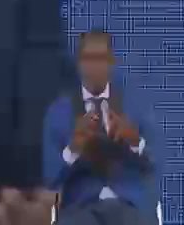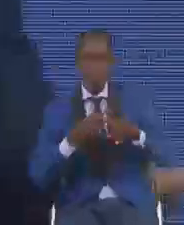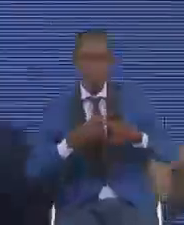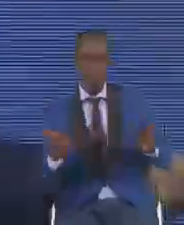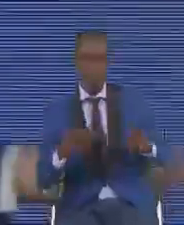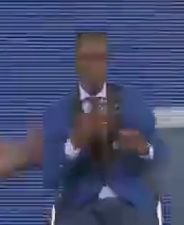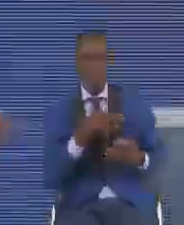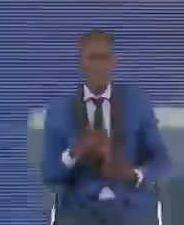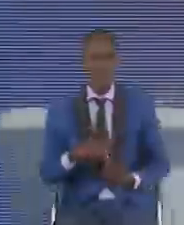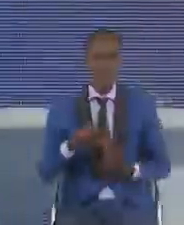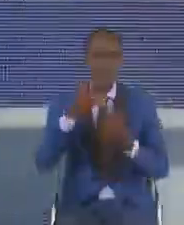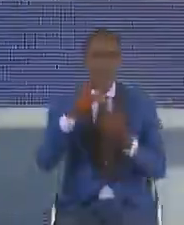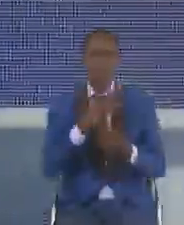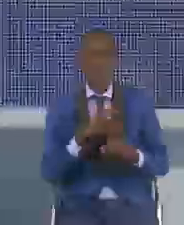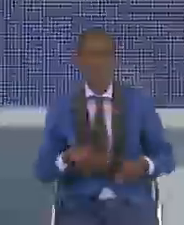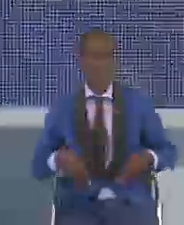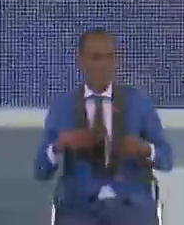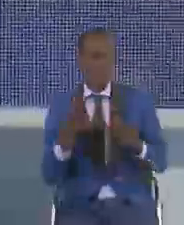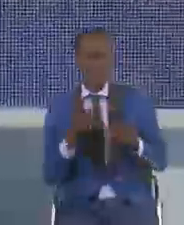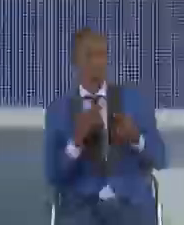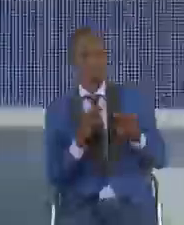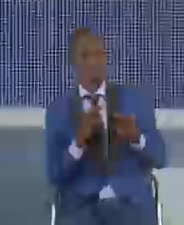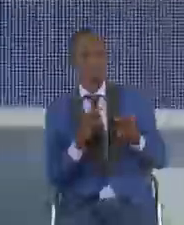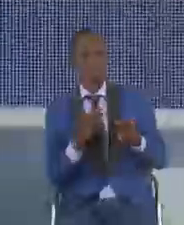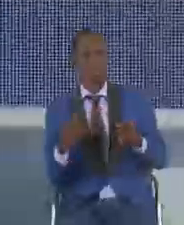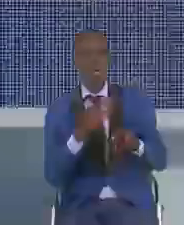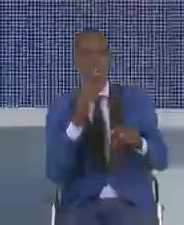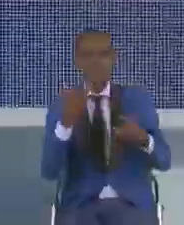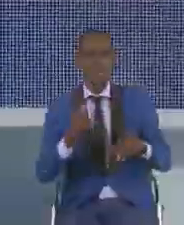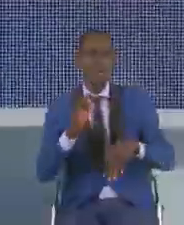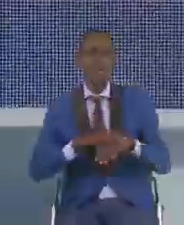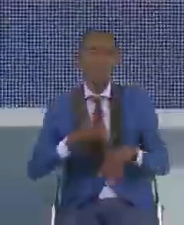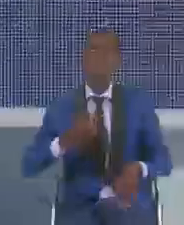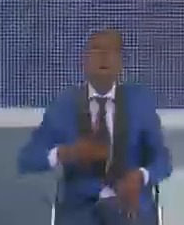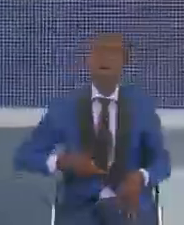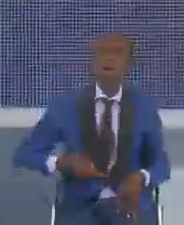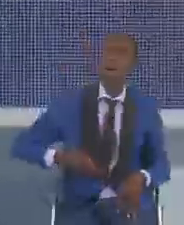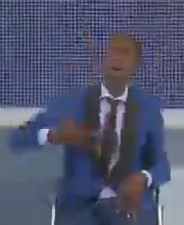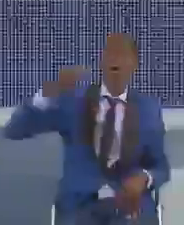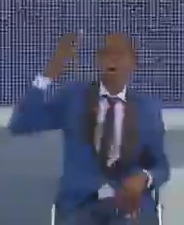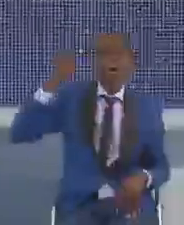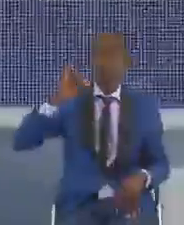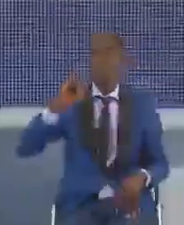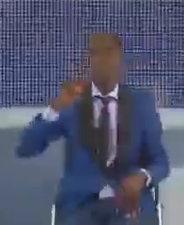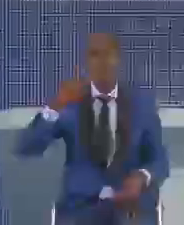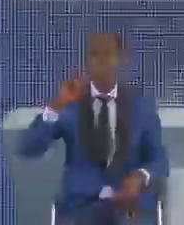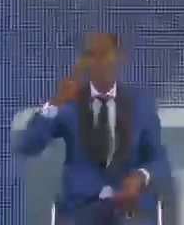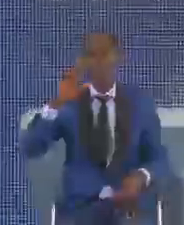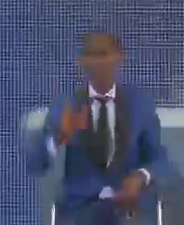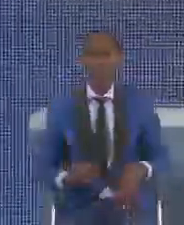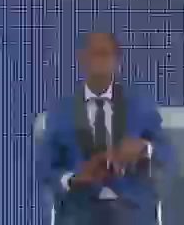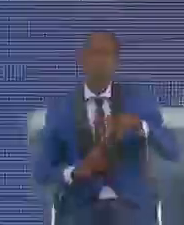And their lives, it was like they're now on the ivory tower in Christian